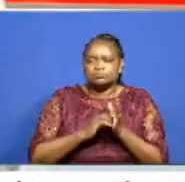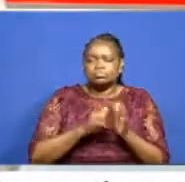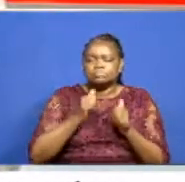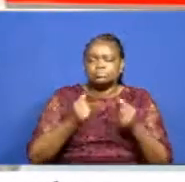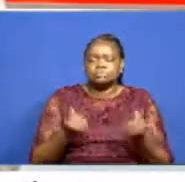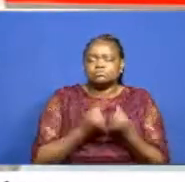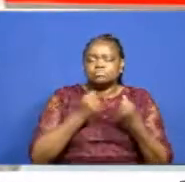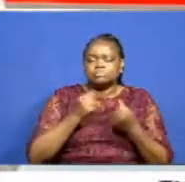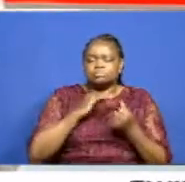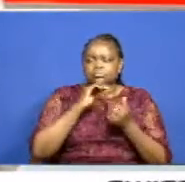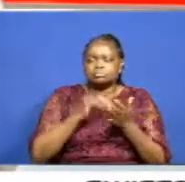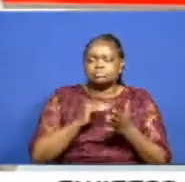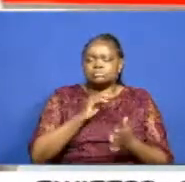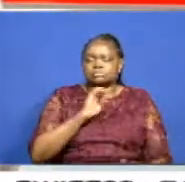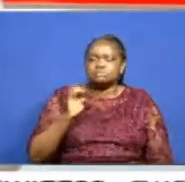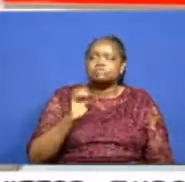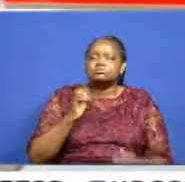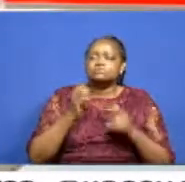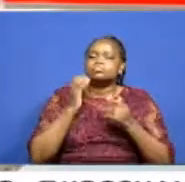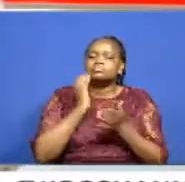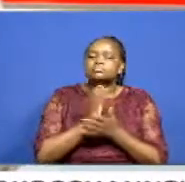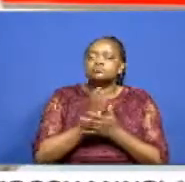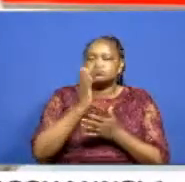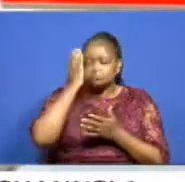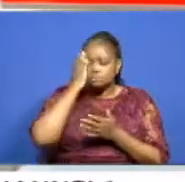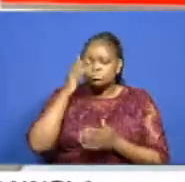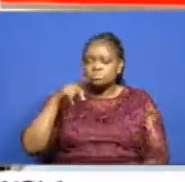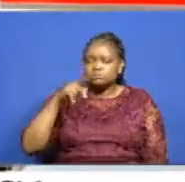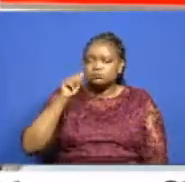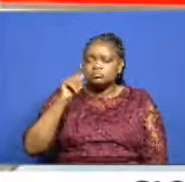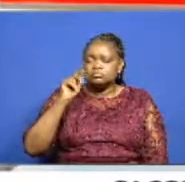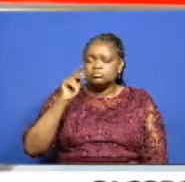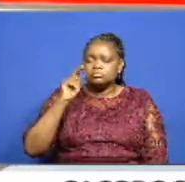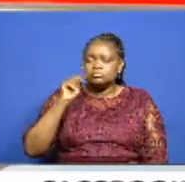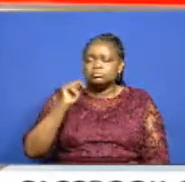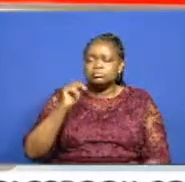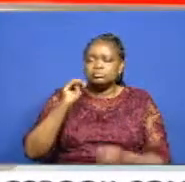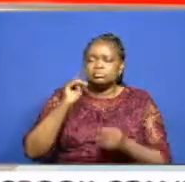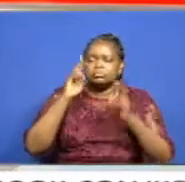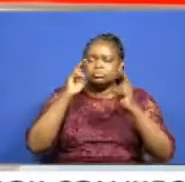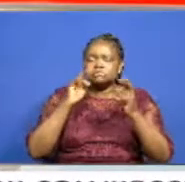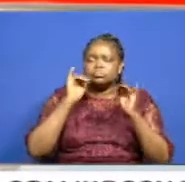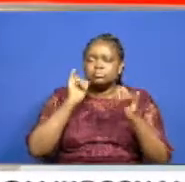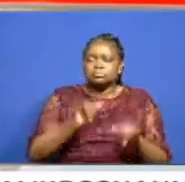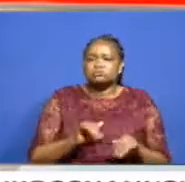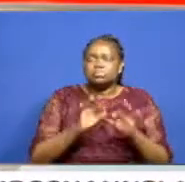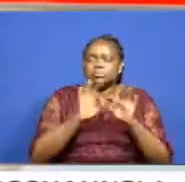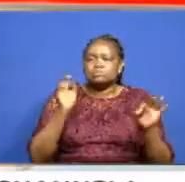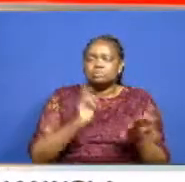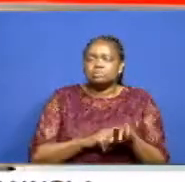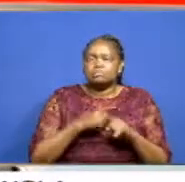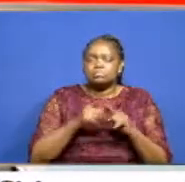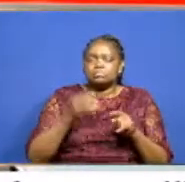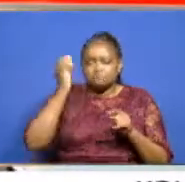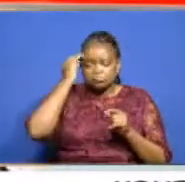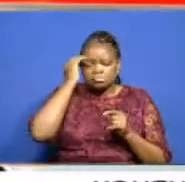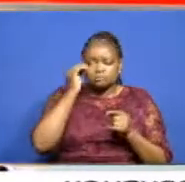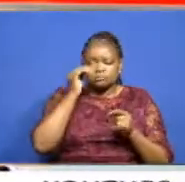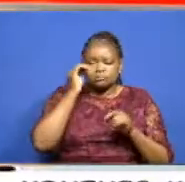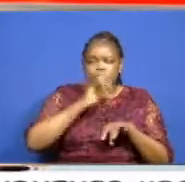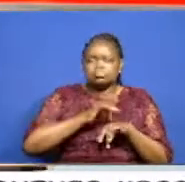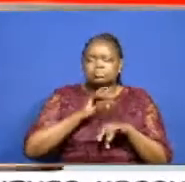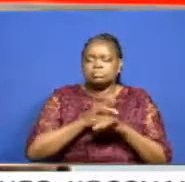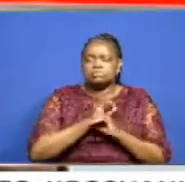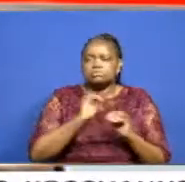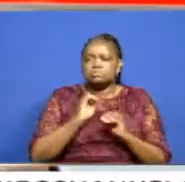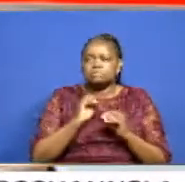The Middle East, the Israel-Palestinian issue has been there for a long time. But you realize that education is not disrupted. The learners